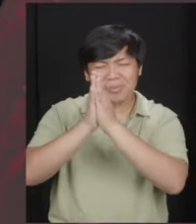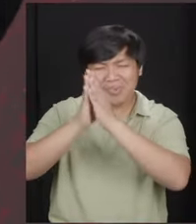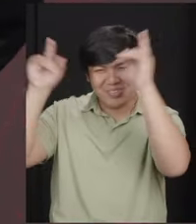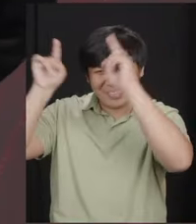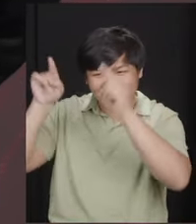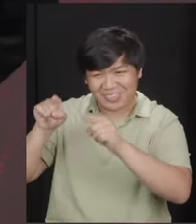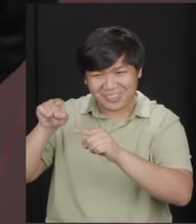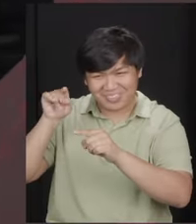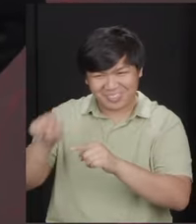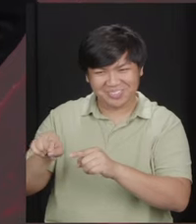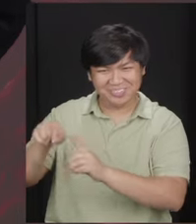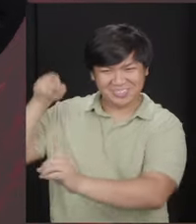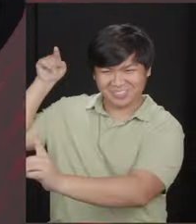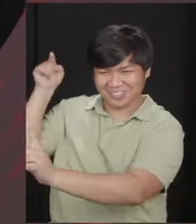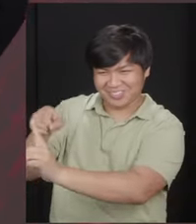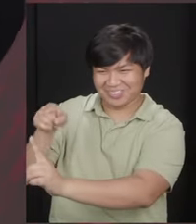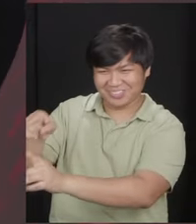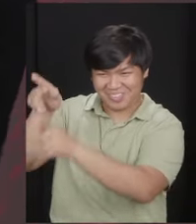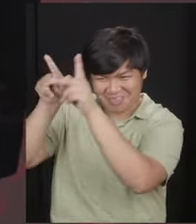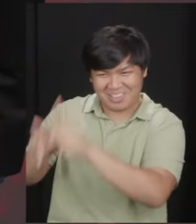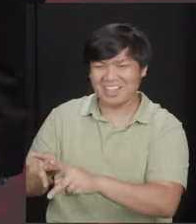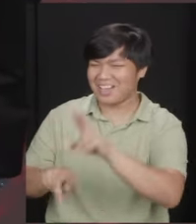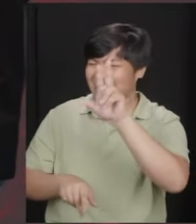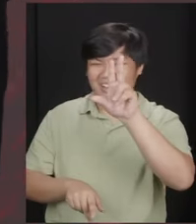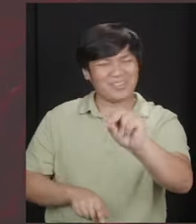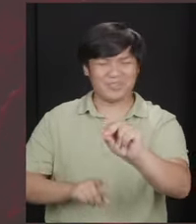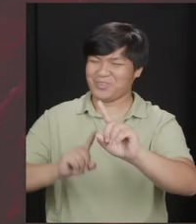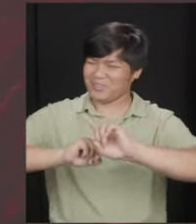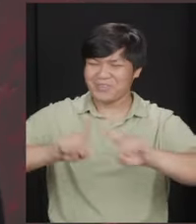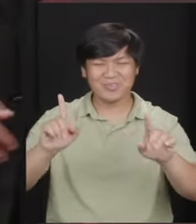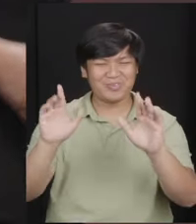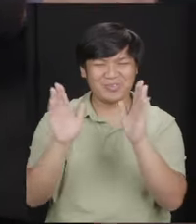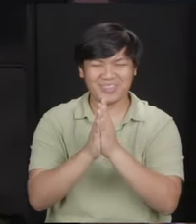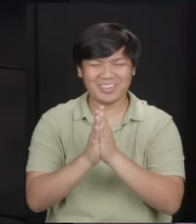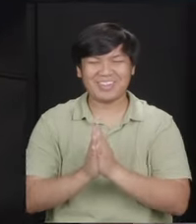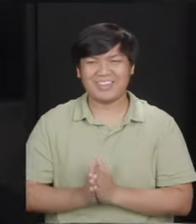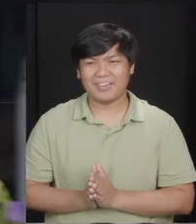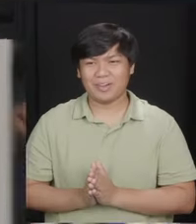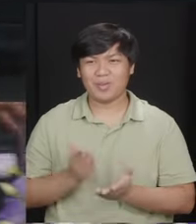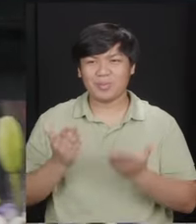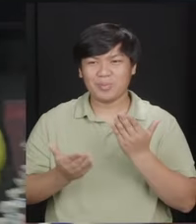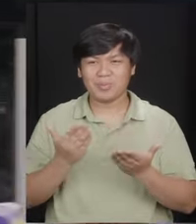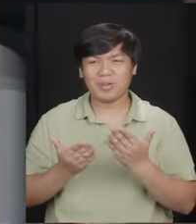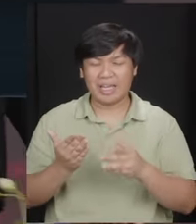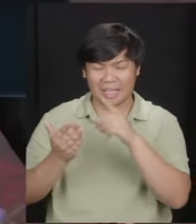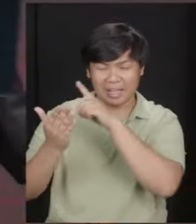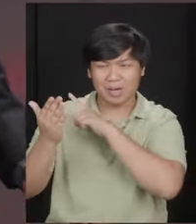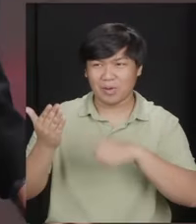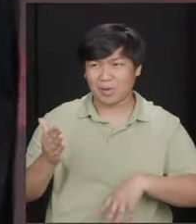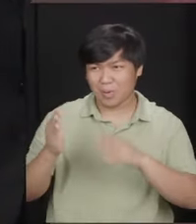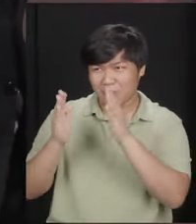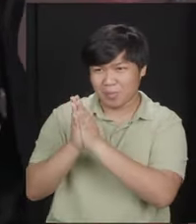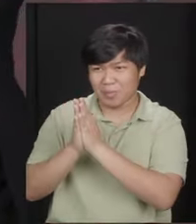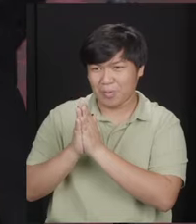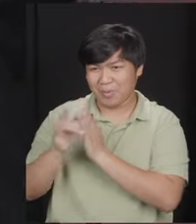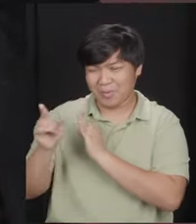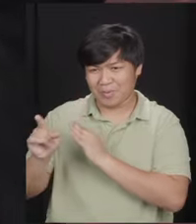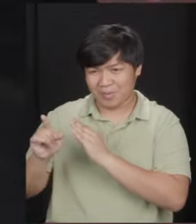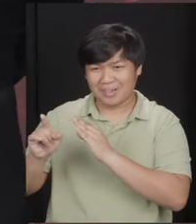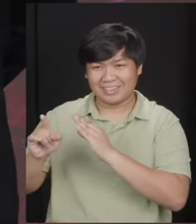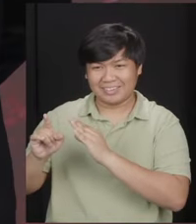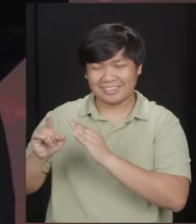on his house. That's not the prayer. Or Lord, maybe a milder version. I pray for one flat tire for